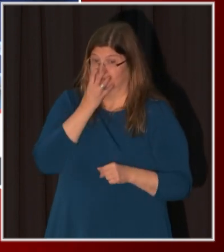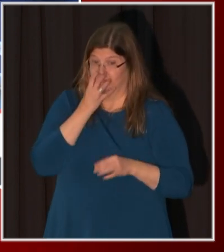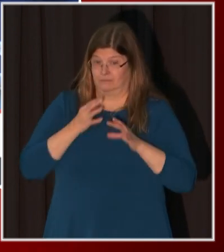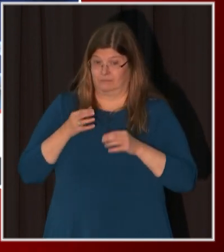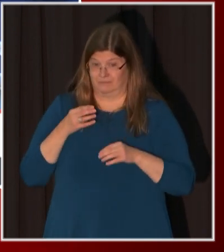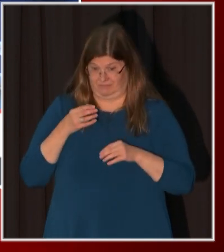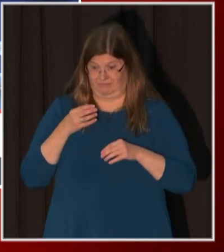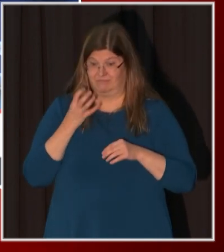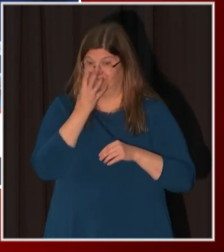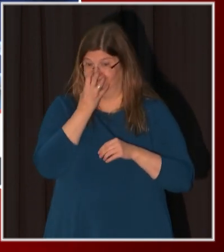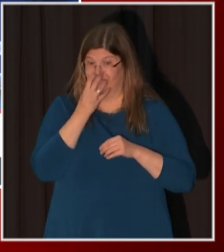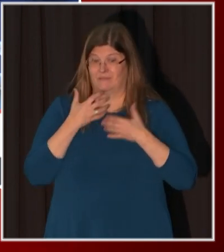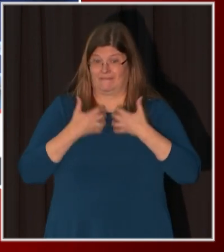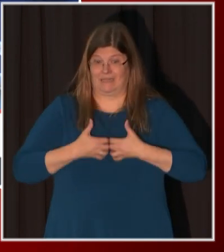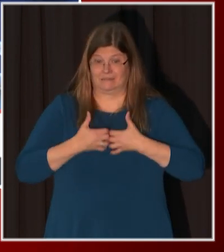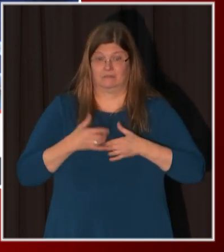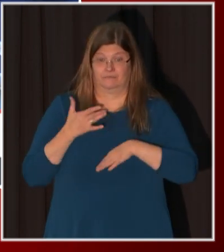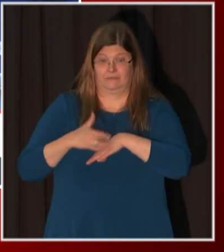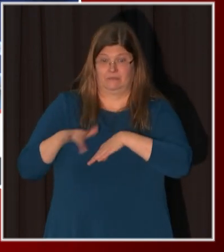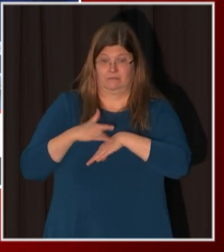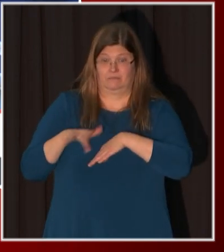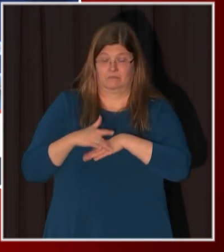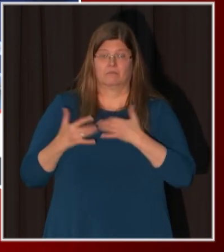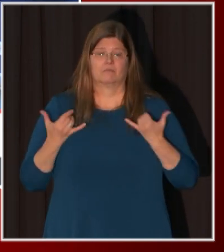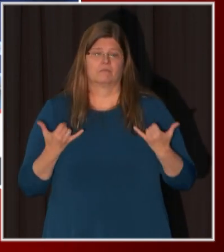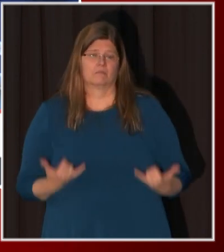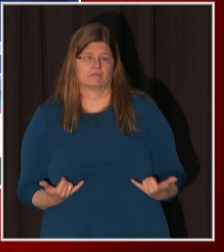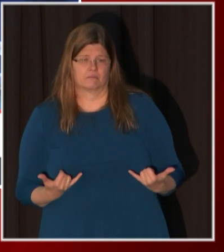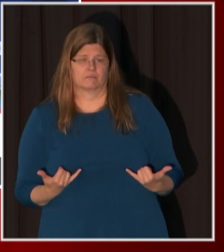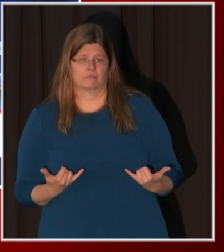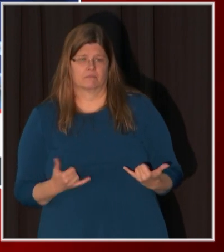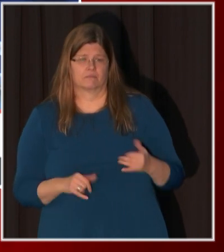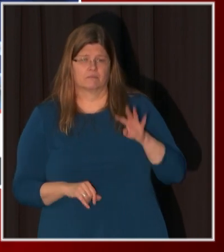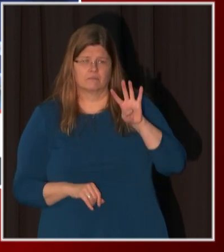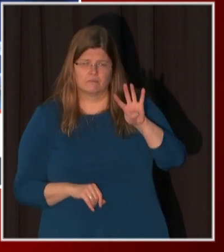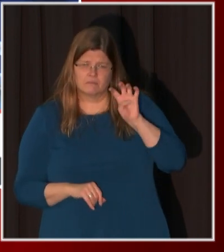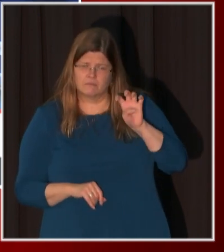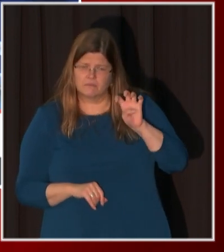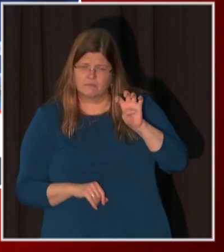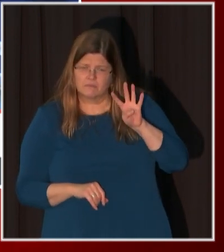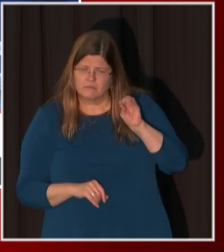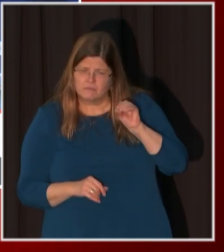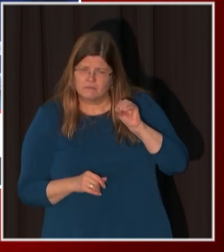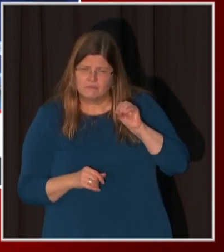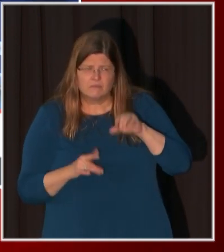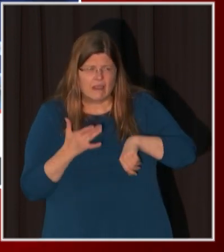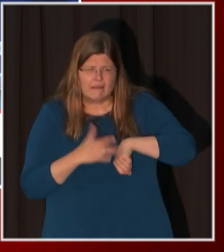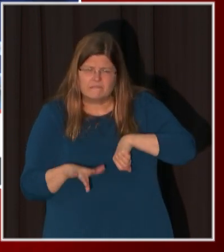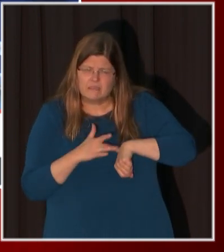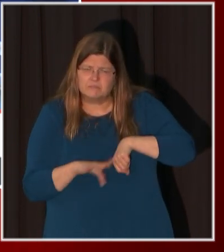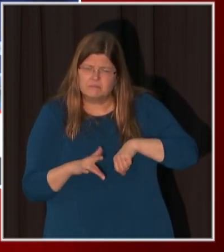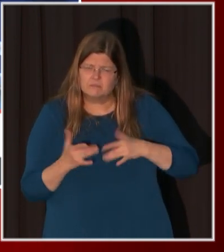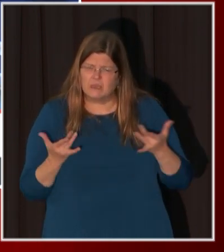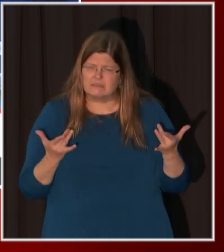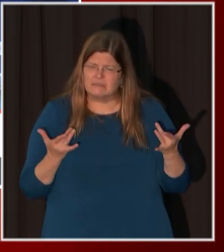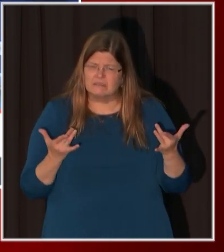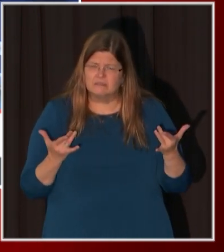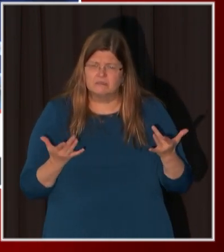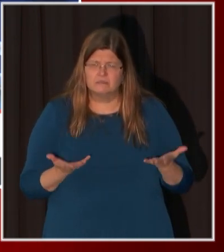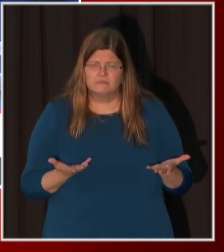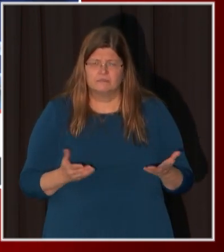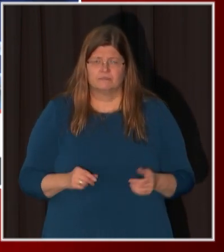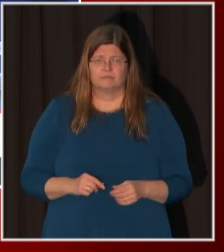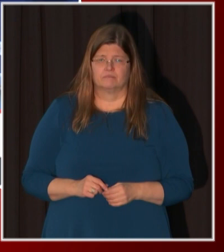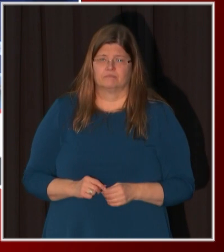today it looks like that number went down to 440 ventilators available. Is that correct? And if so, why? We would